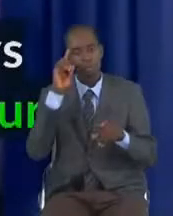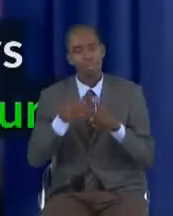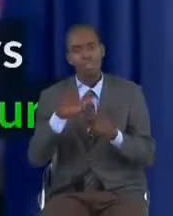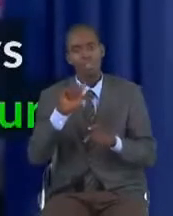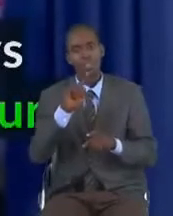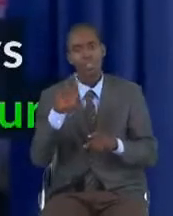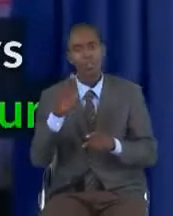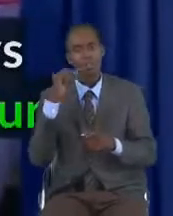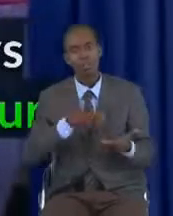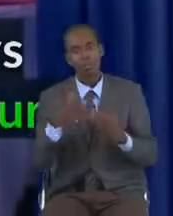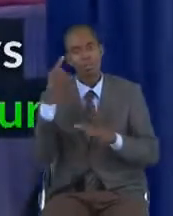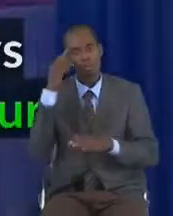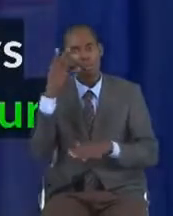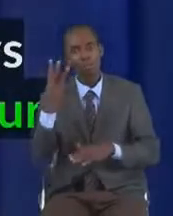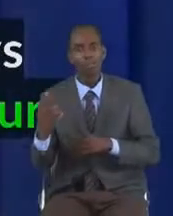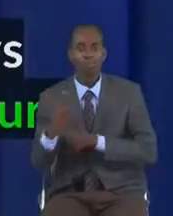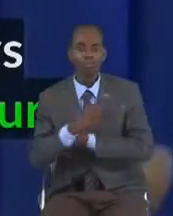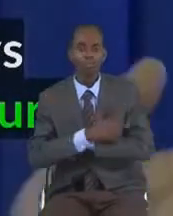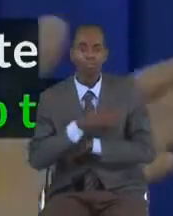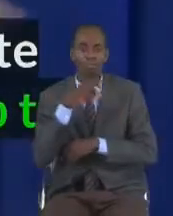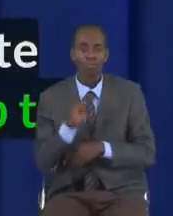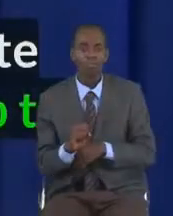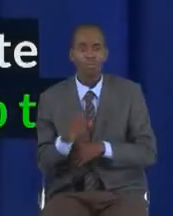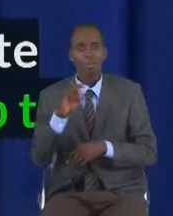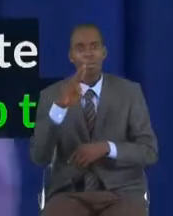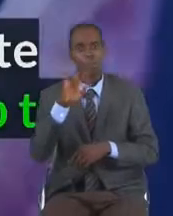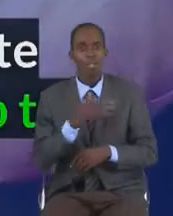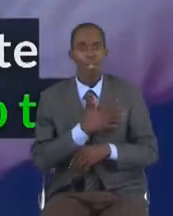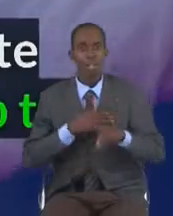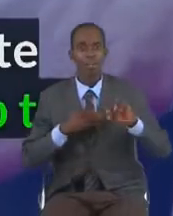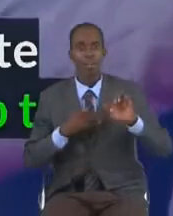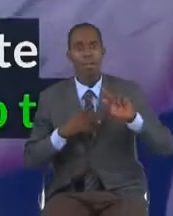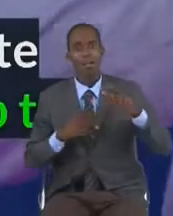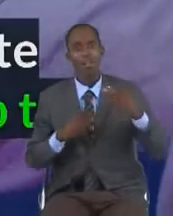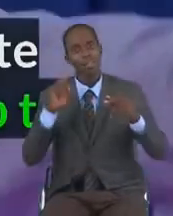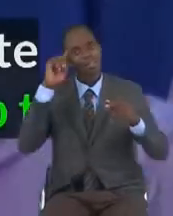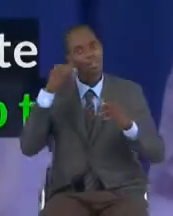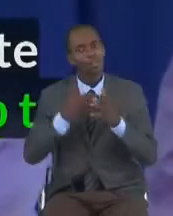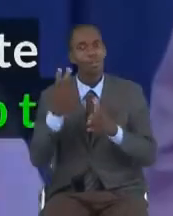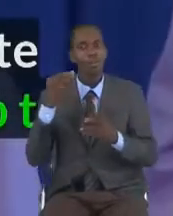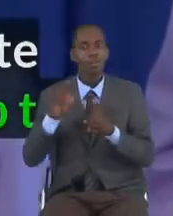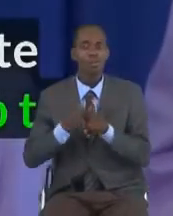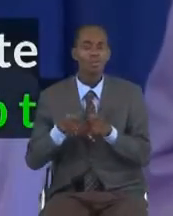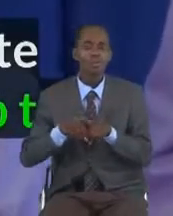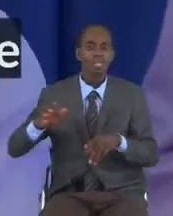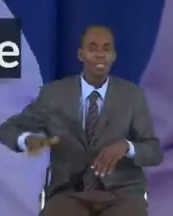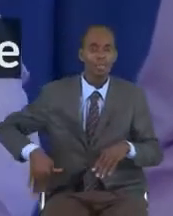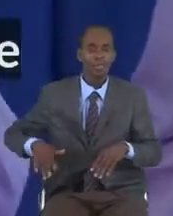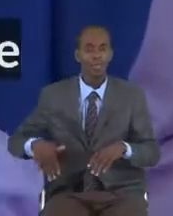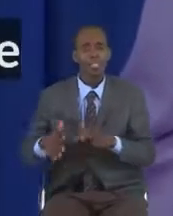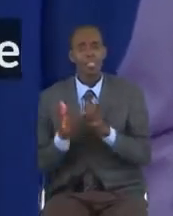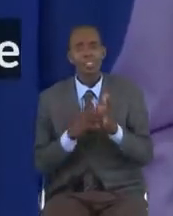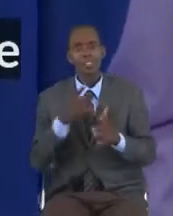Dead for 4 days. Mary and Martha thought it was too late.